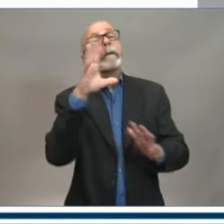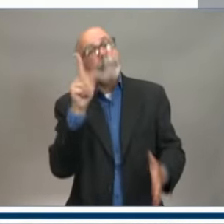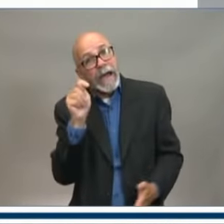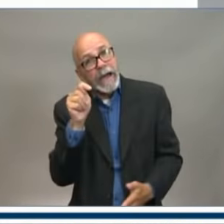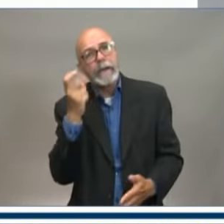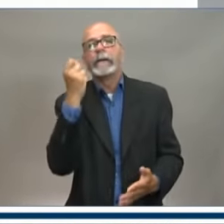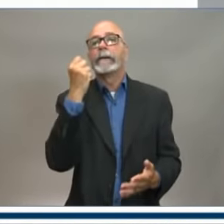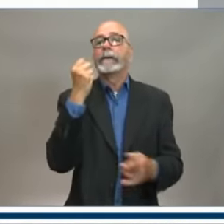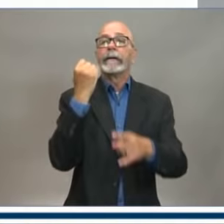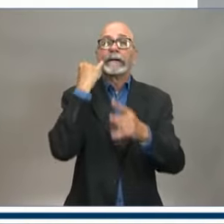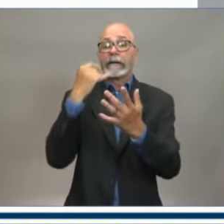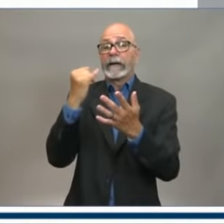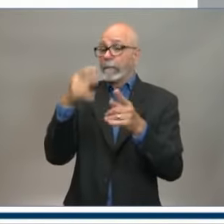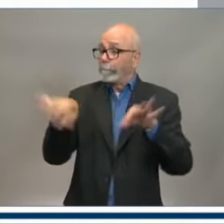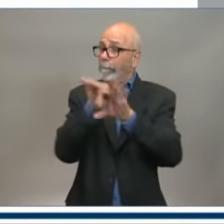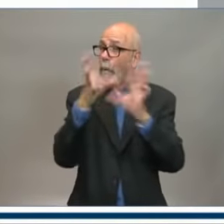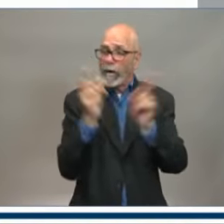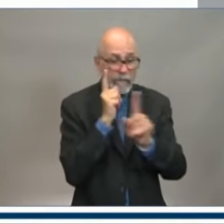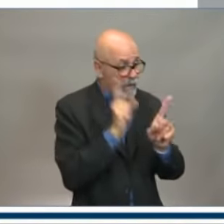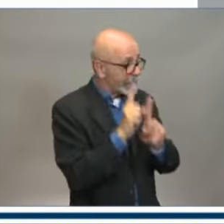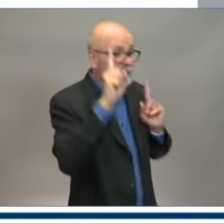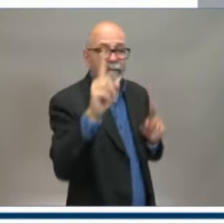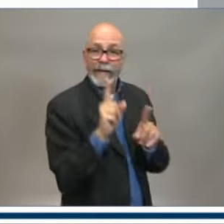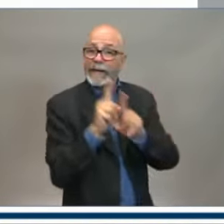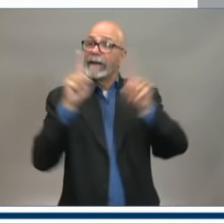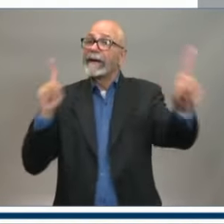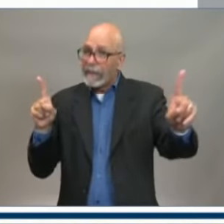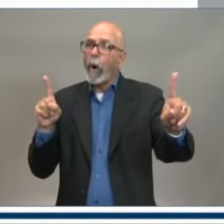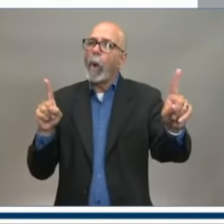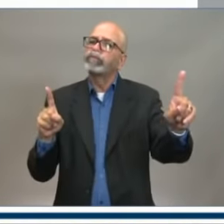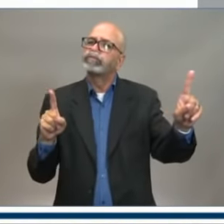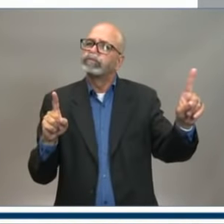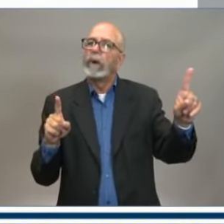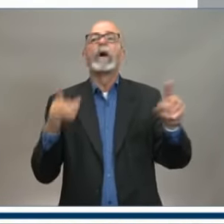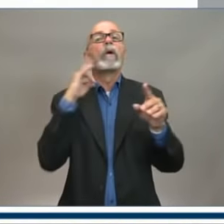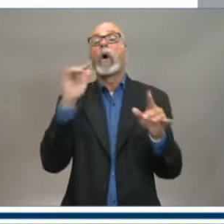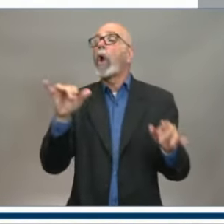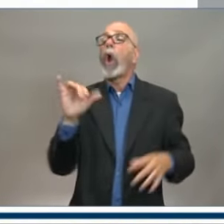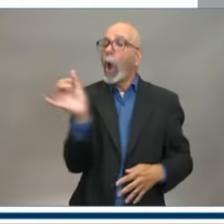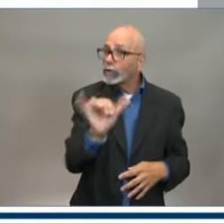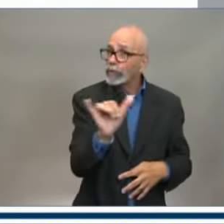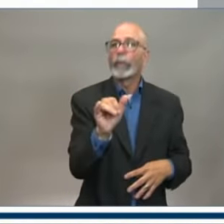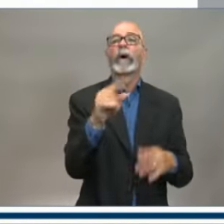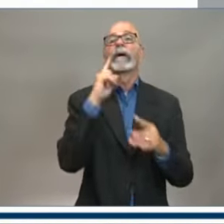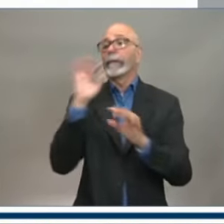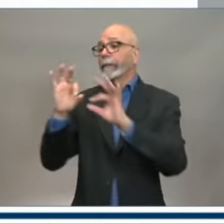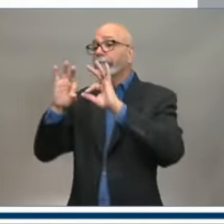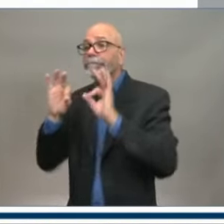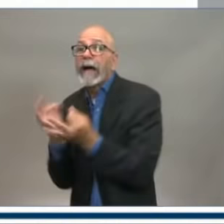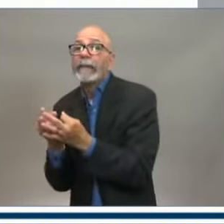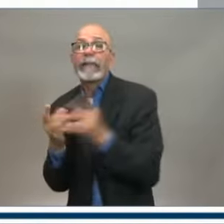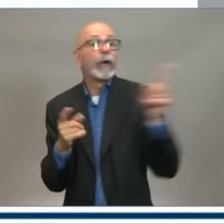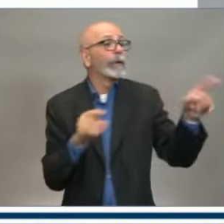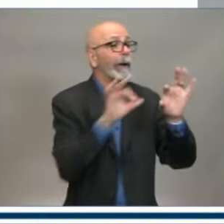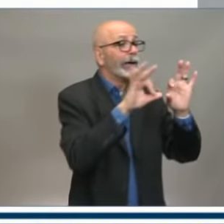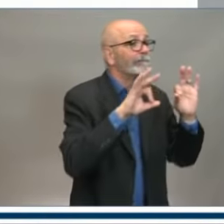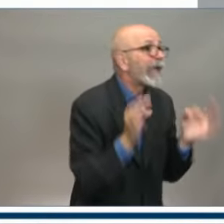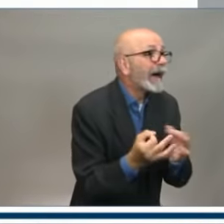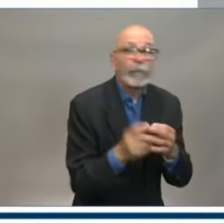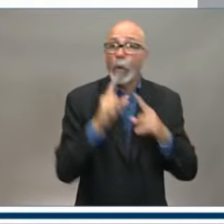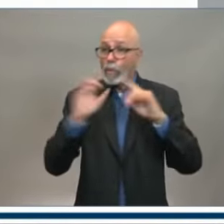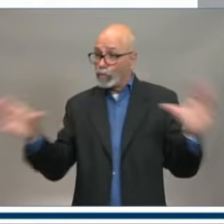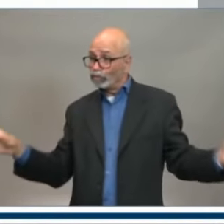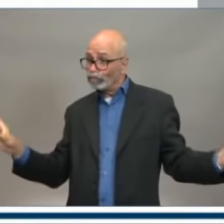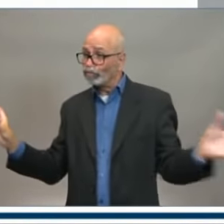distancing requirements and the rules around household bubbles and family household bubbles haven't changed, and they pertain